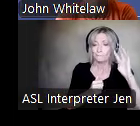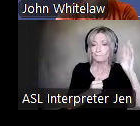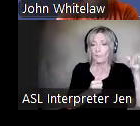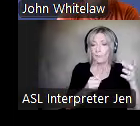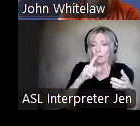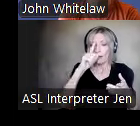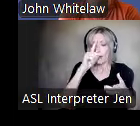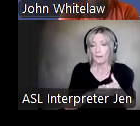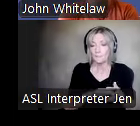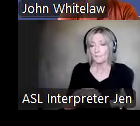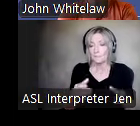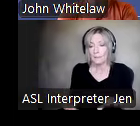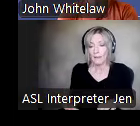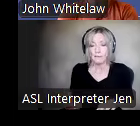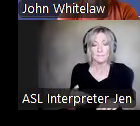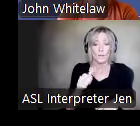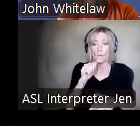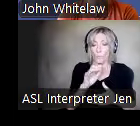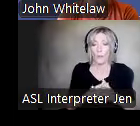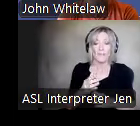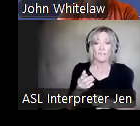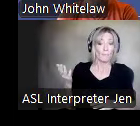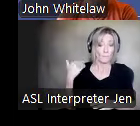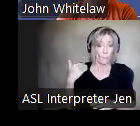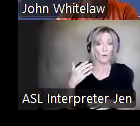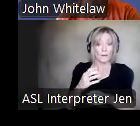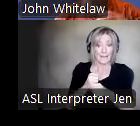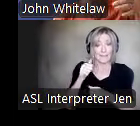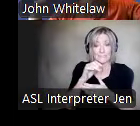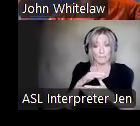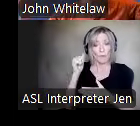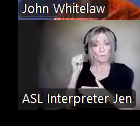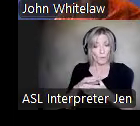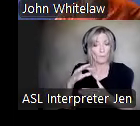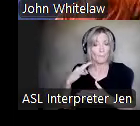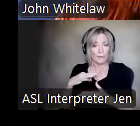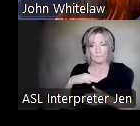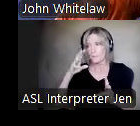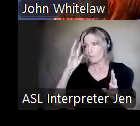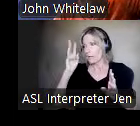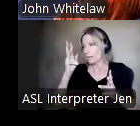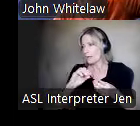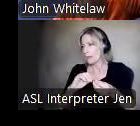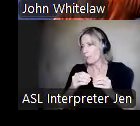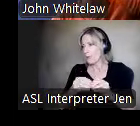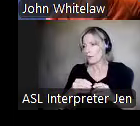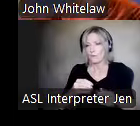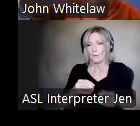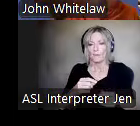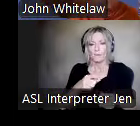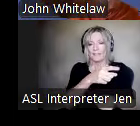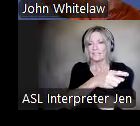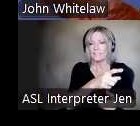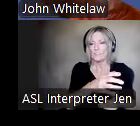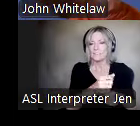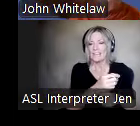dies. The wife was getting spousal benefits, so I just make up numbers. He was getting 1,500